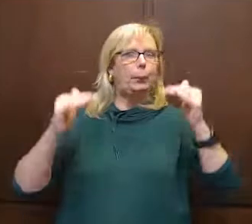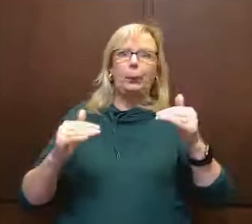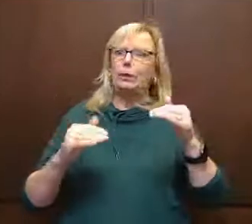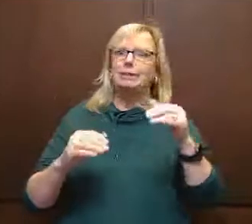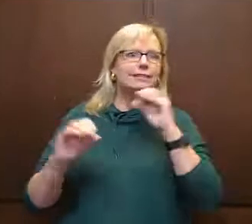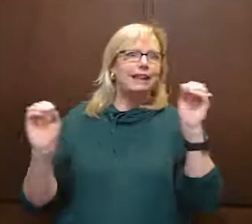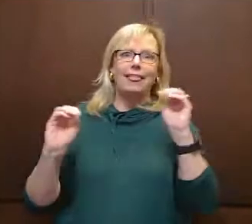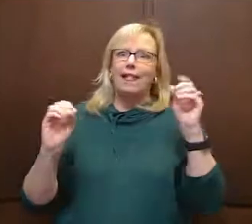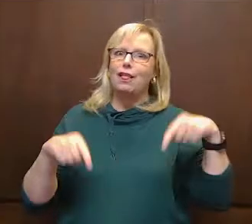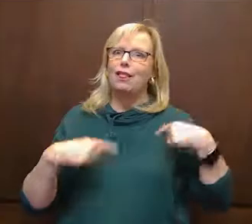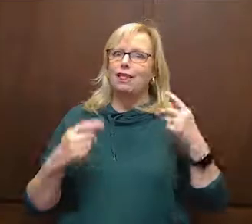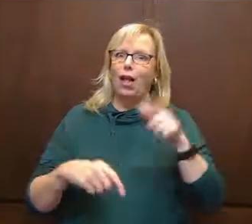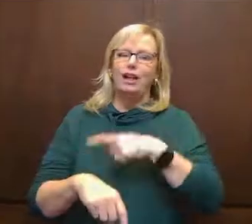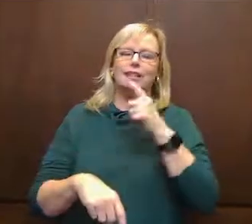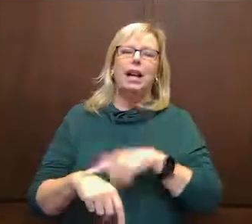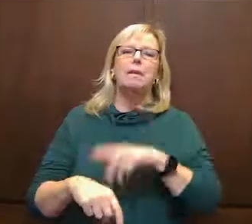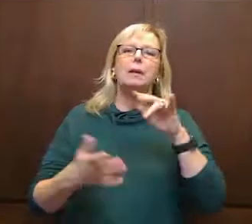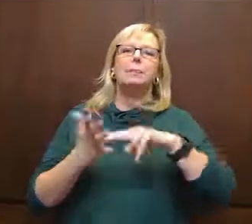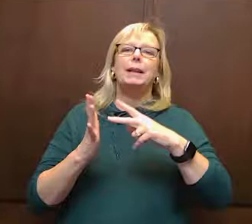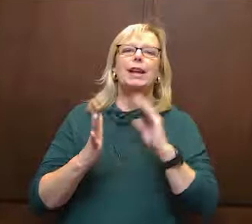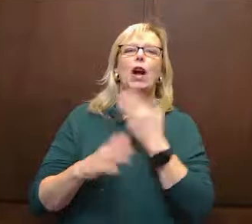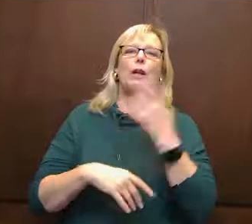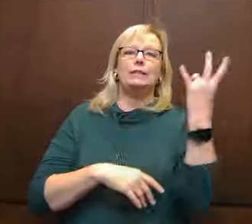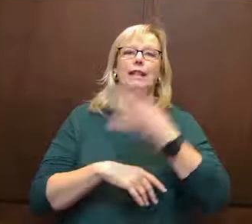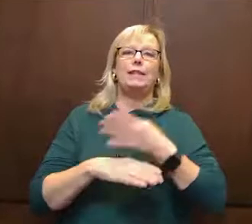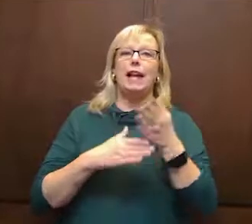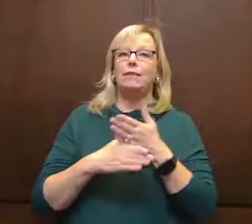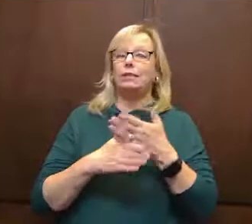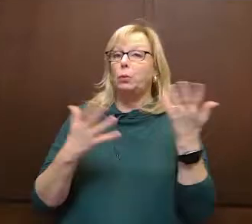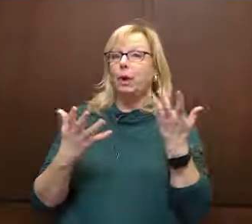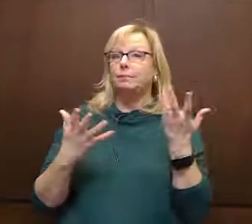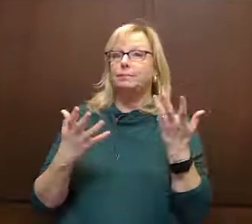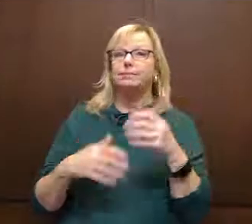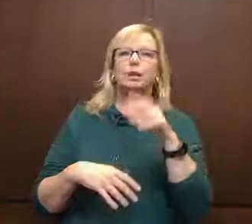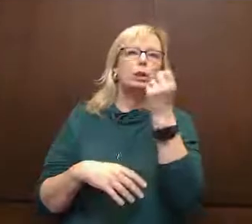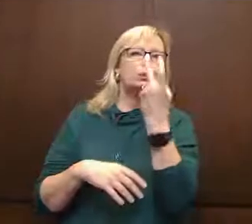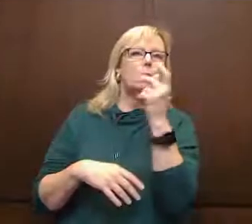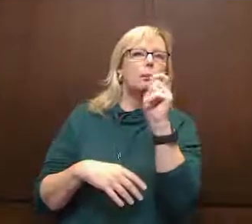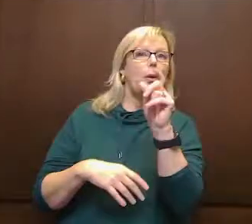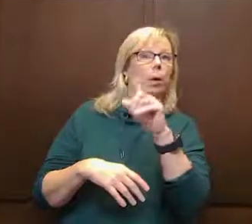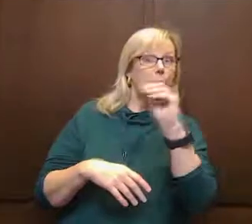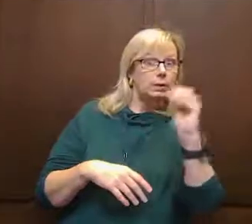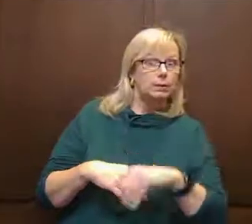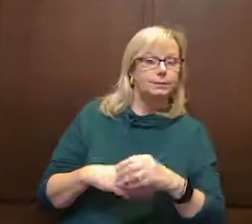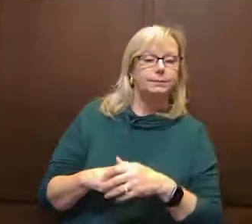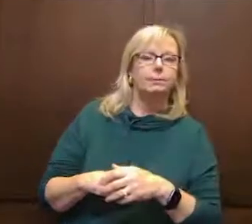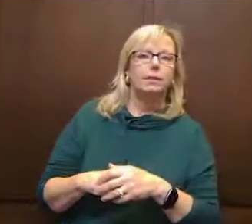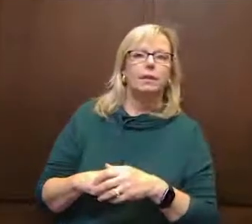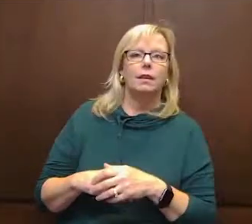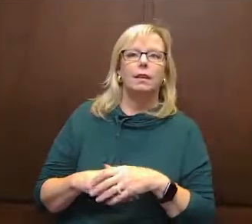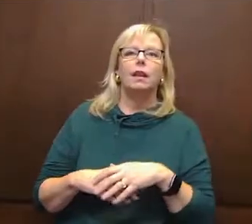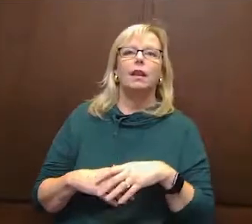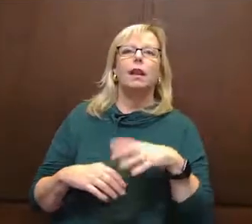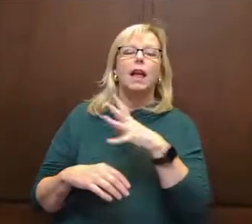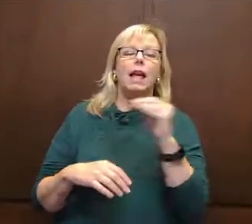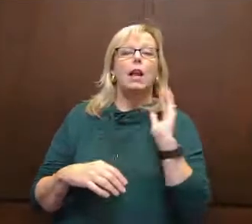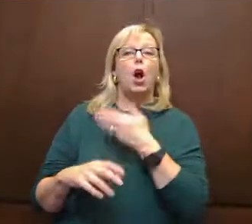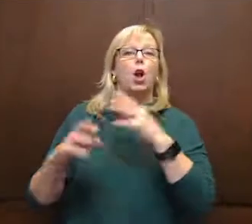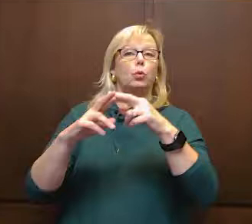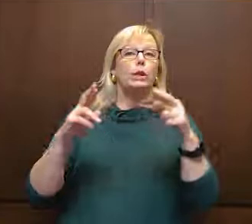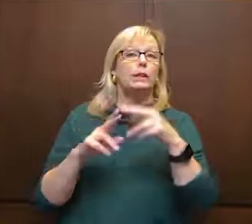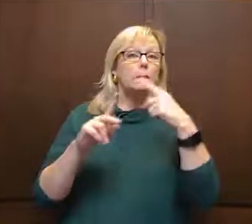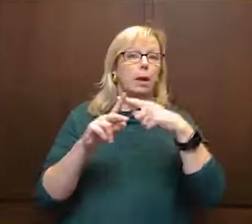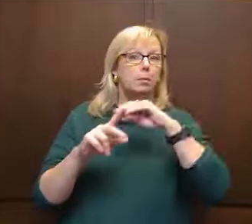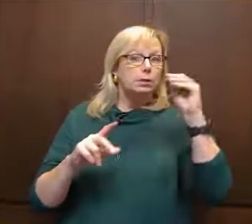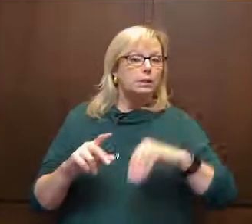some time. That brings our 7-day rolling average down to 12.1%. And then our regional